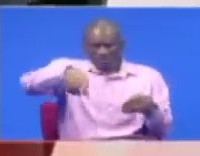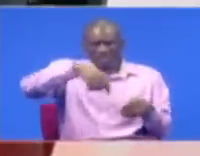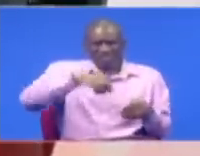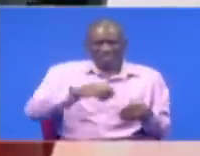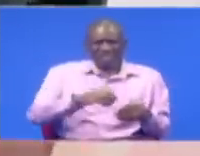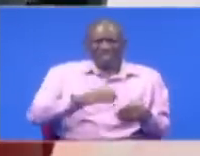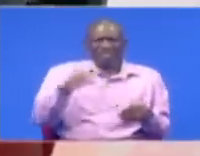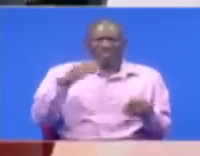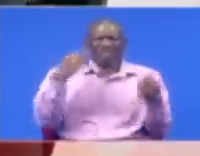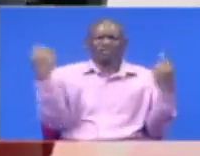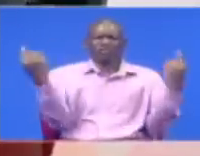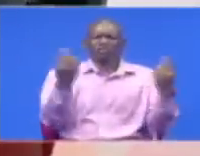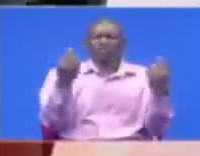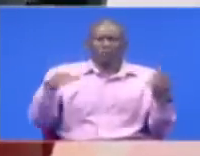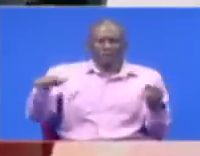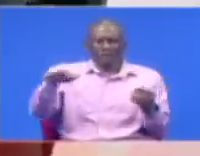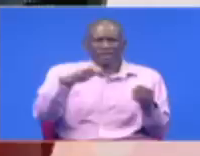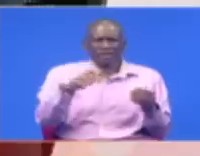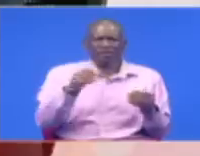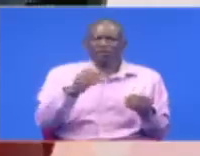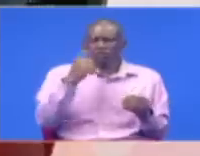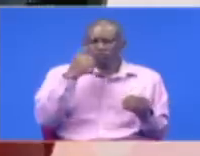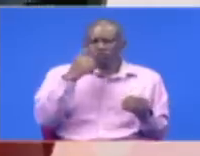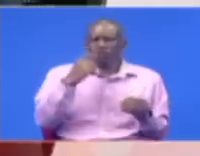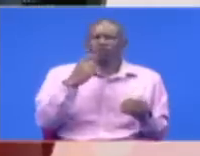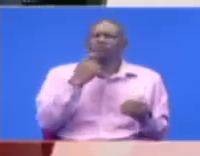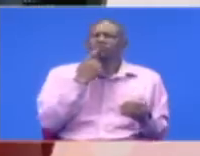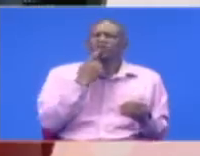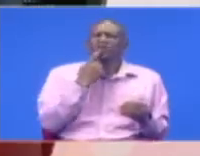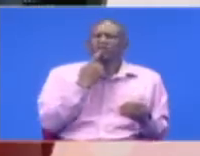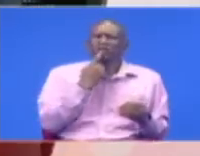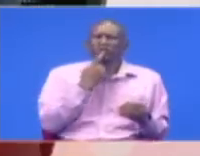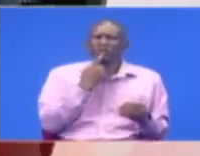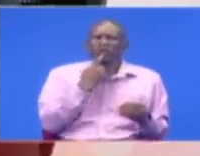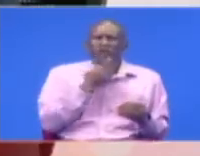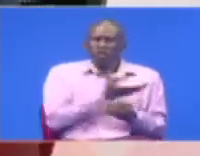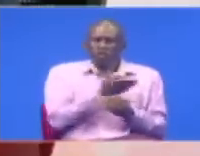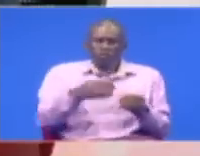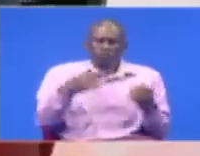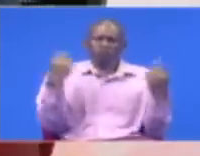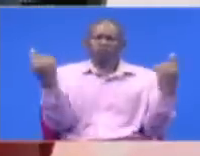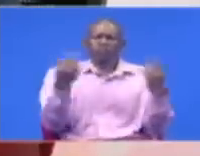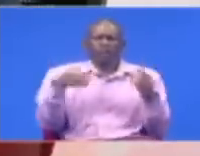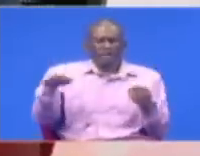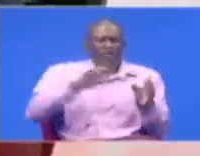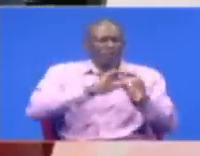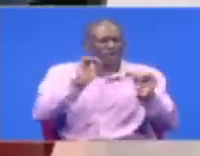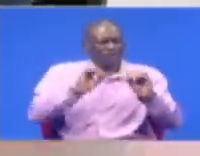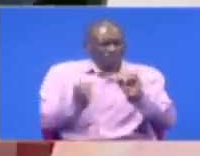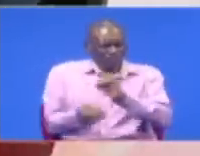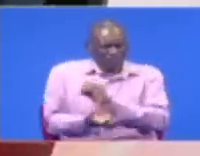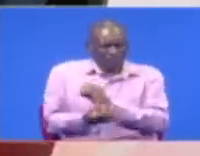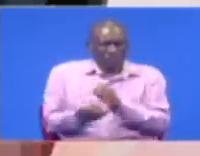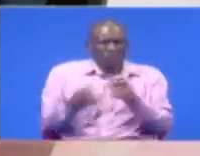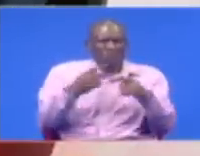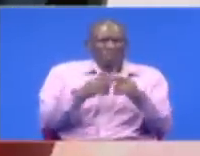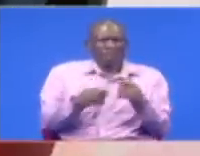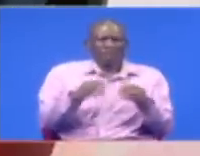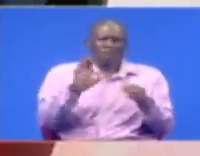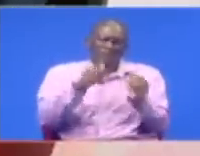customary grazing grounds of the Turkana. Those grazing grounds were never defined, but